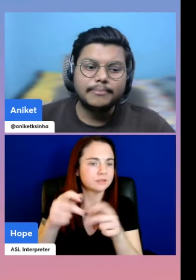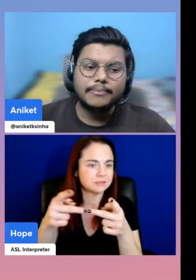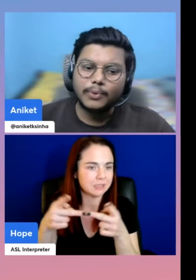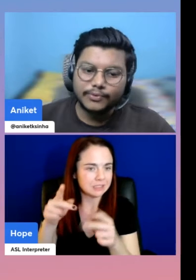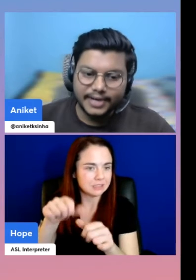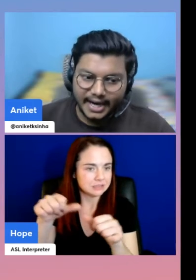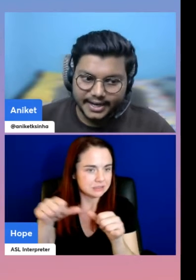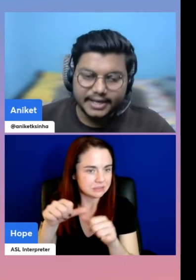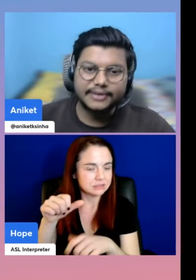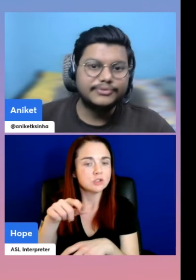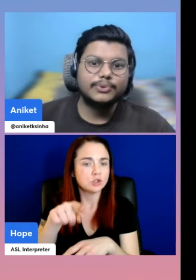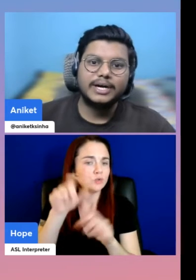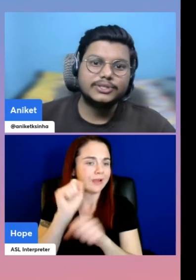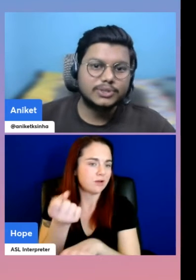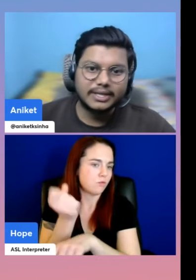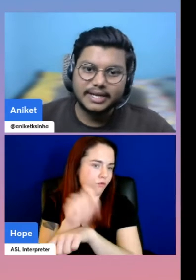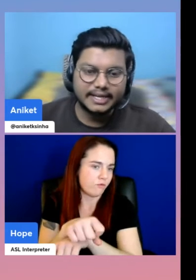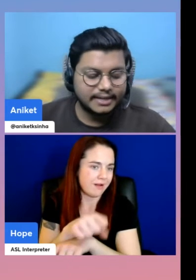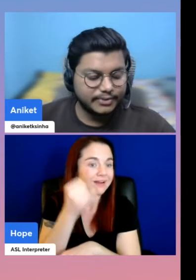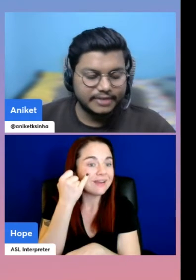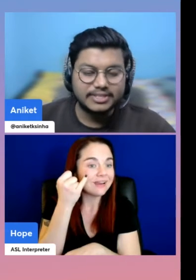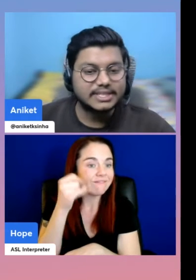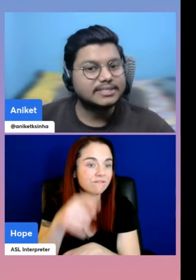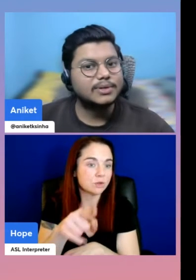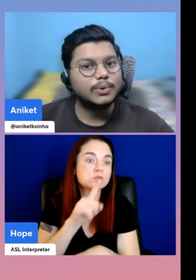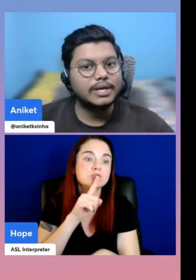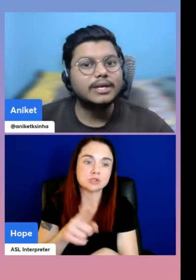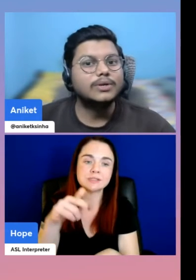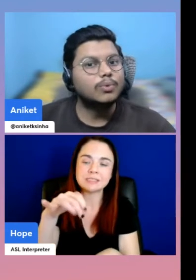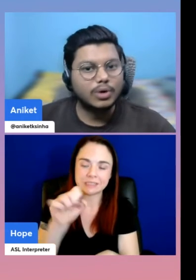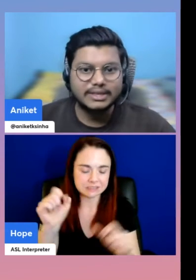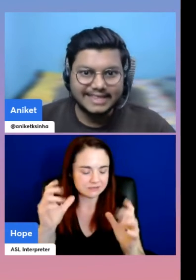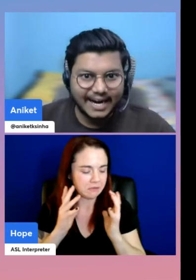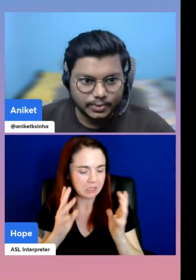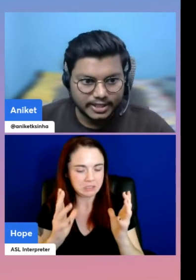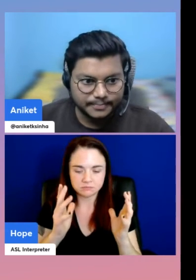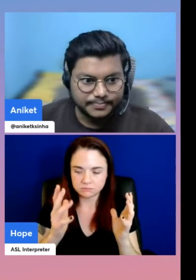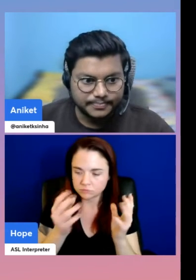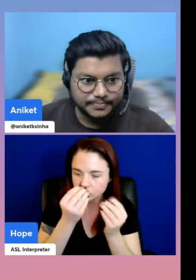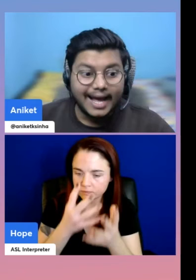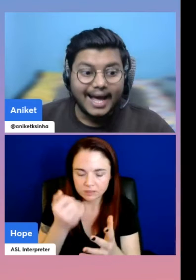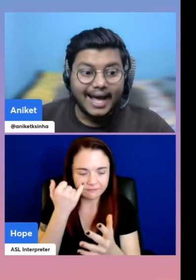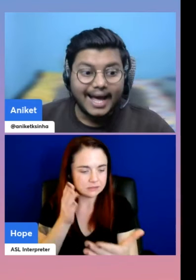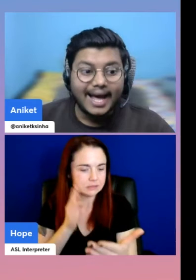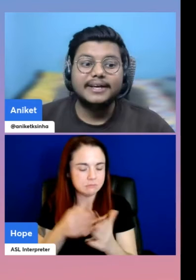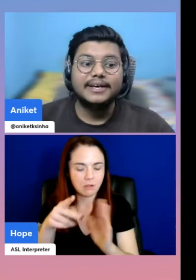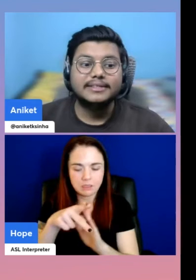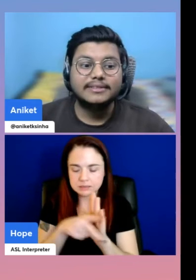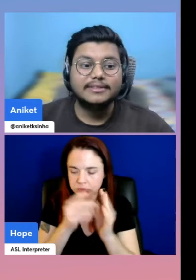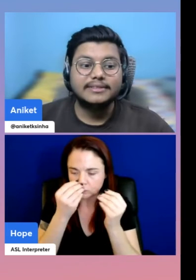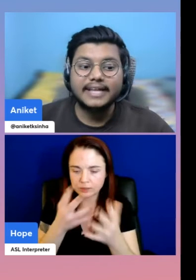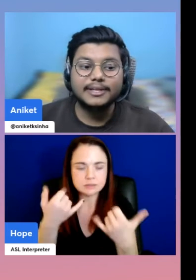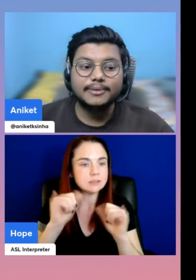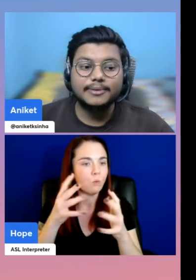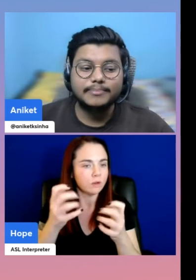you can override it if you are sure that yeah, whatever changes are going, you want that only. And third, and